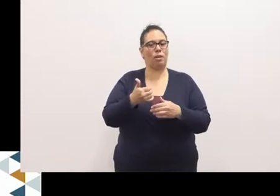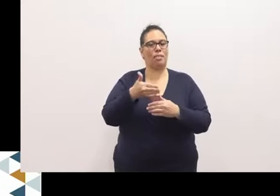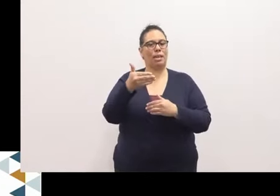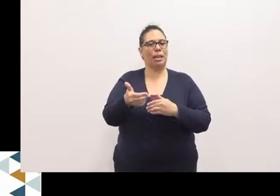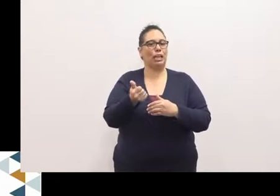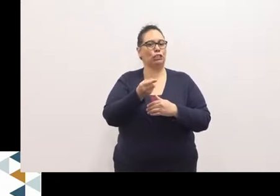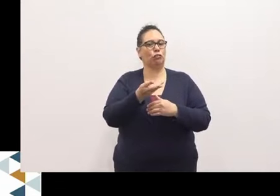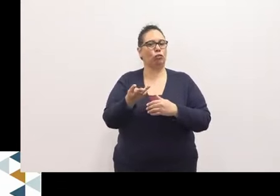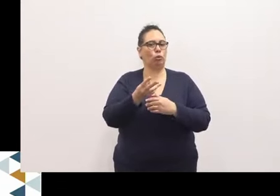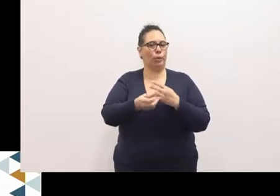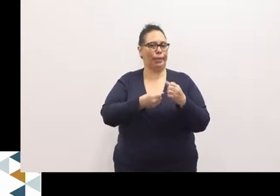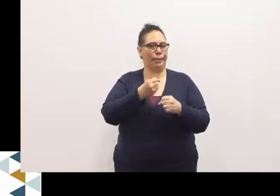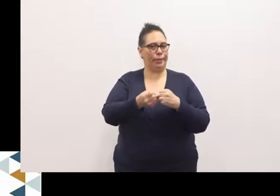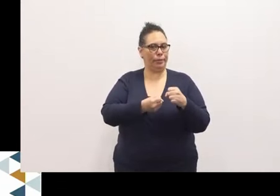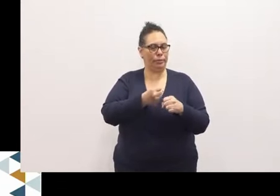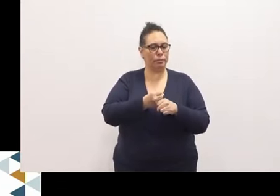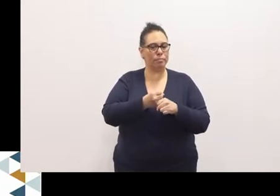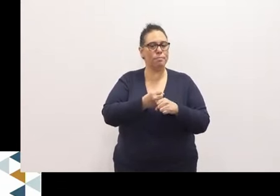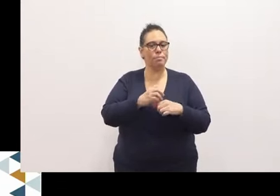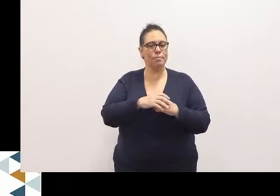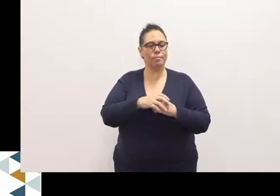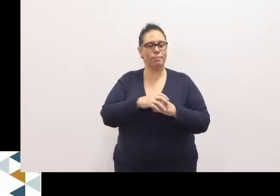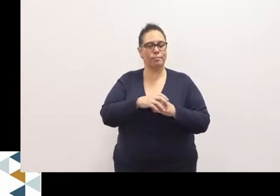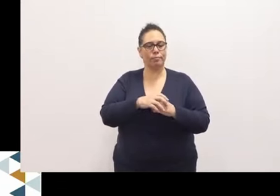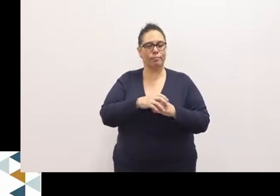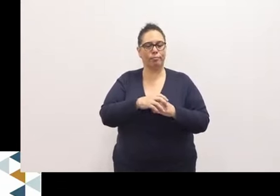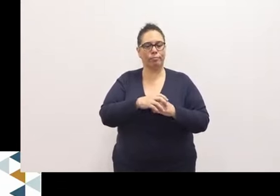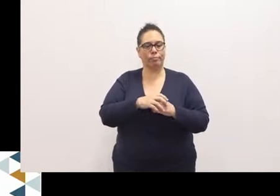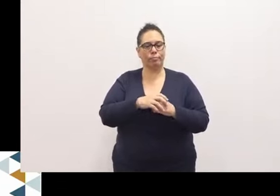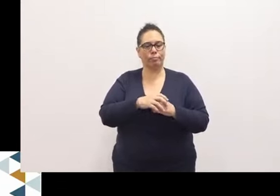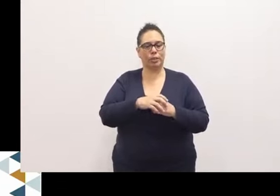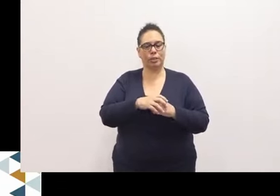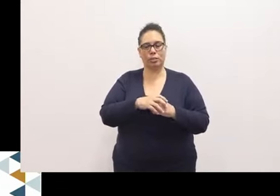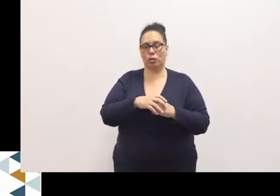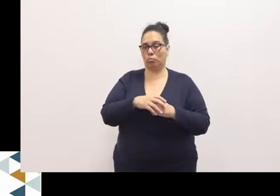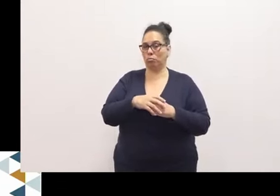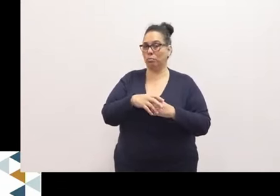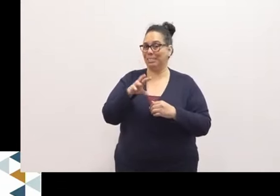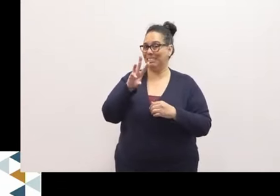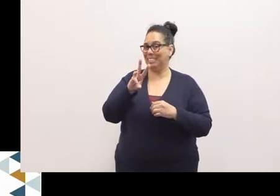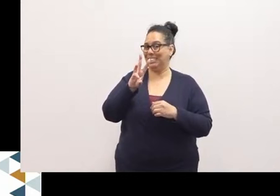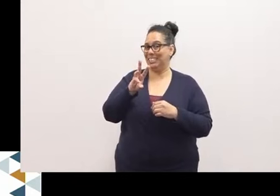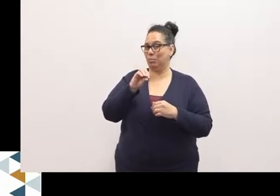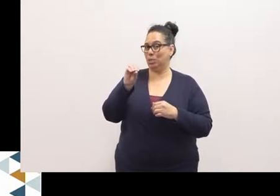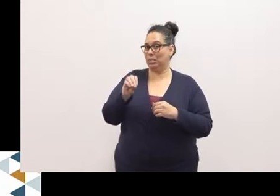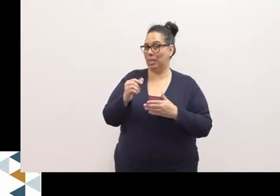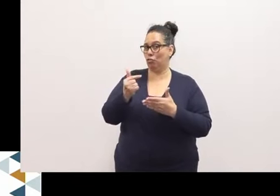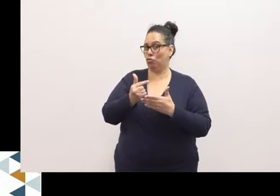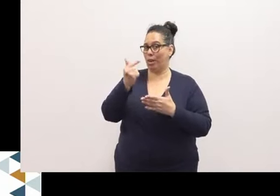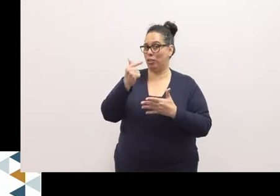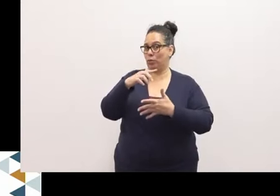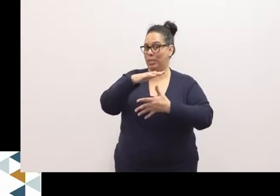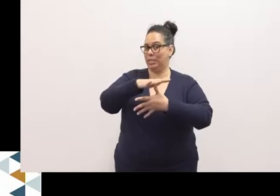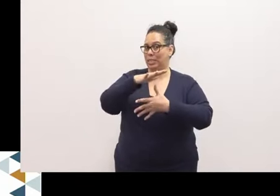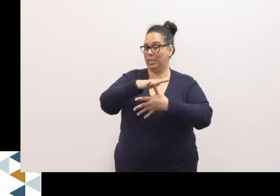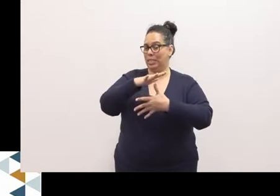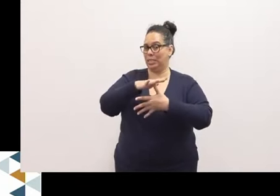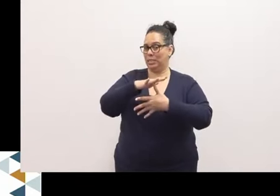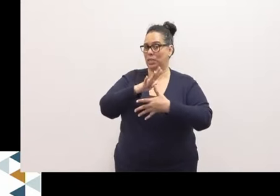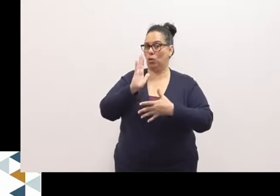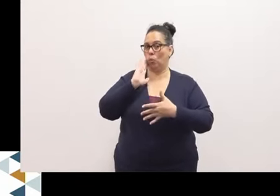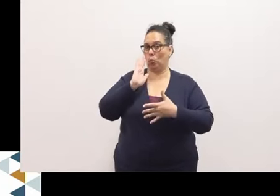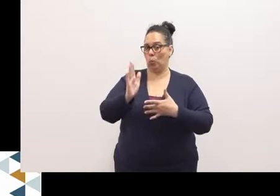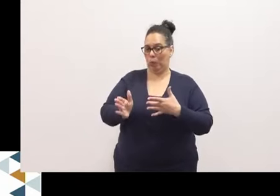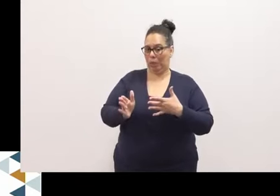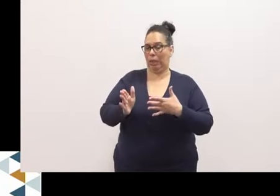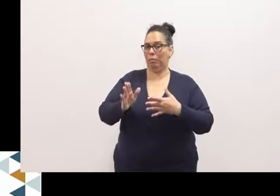years. And with a target goal, as mentioned, that 66% of graduating seniors will graduate